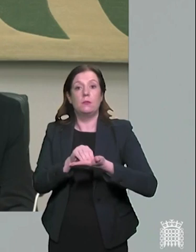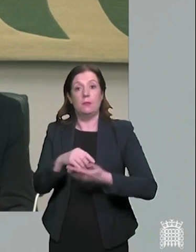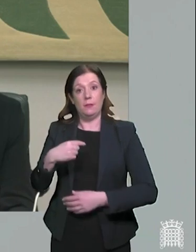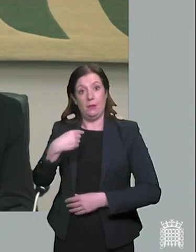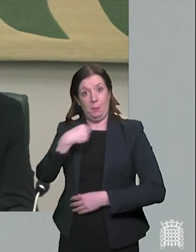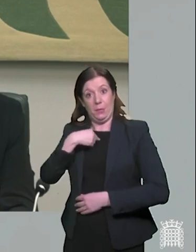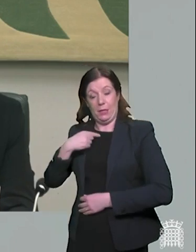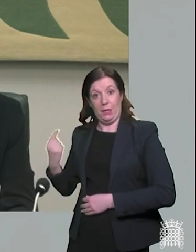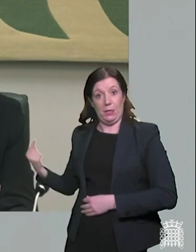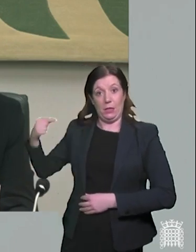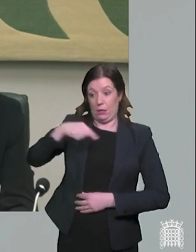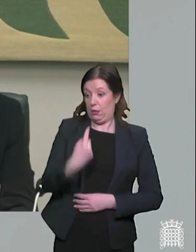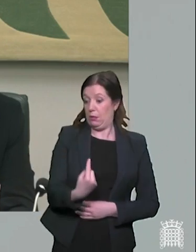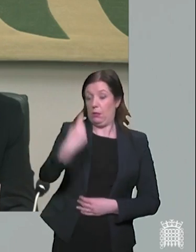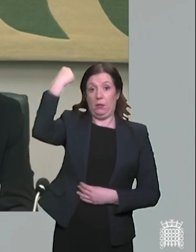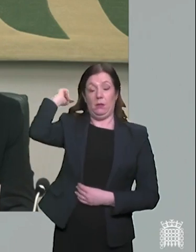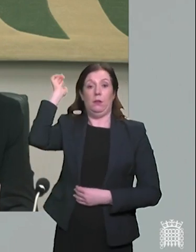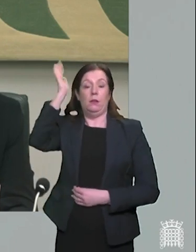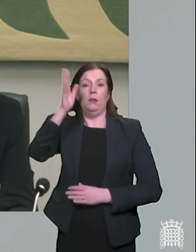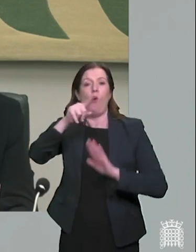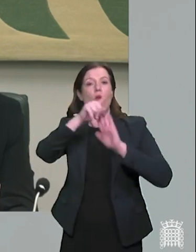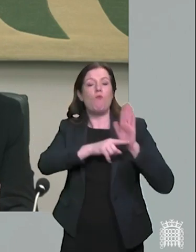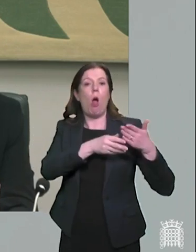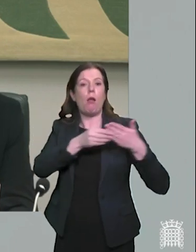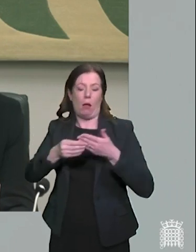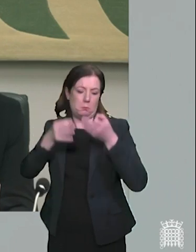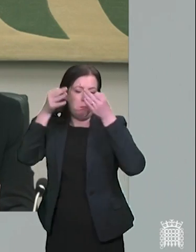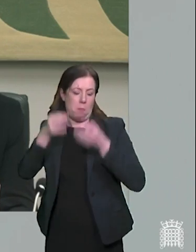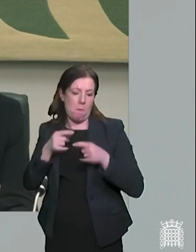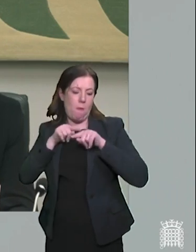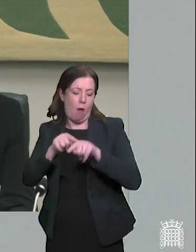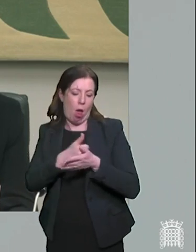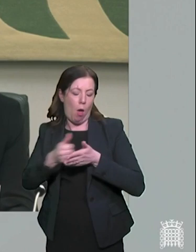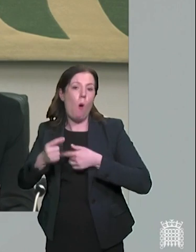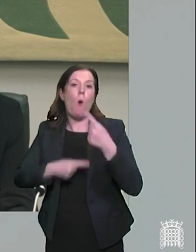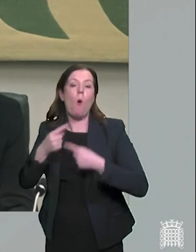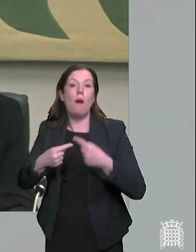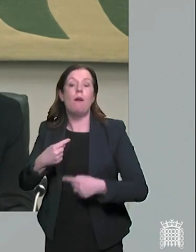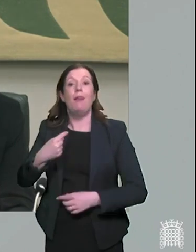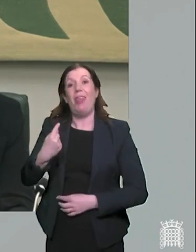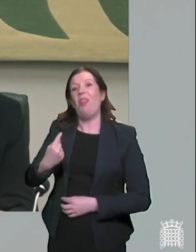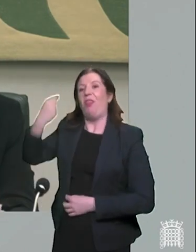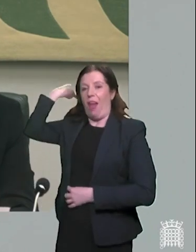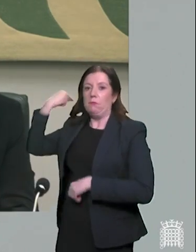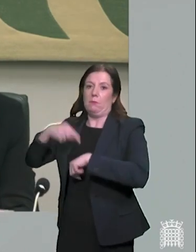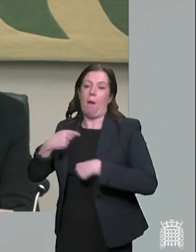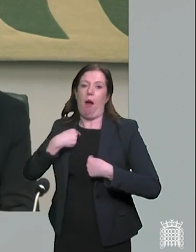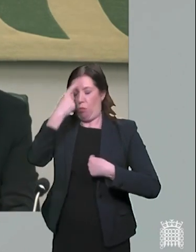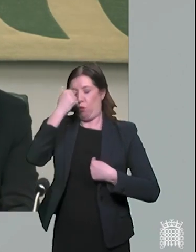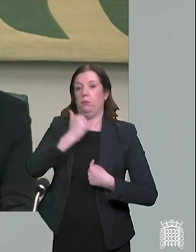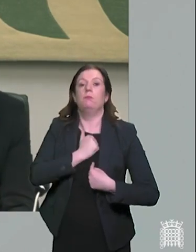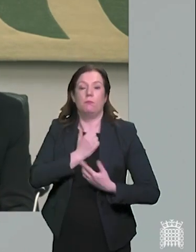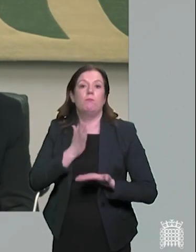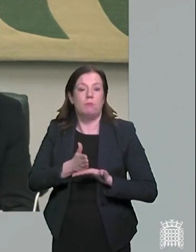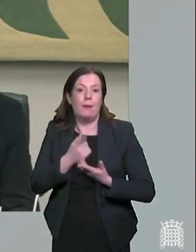came to this House and said in all sincerity that the rules and guidance had been followed at all times, it was what I believed to be true.